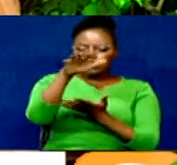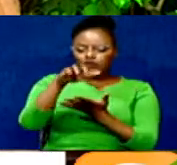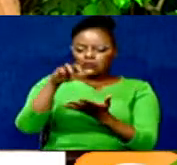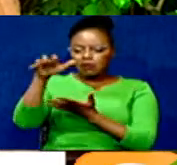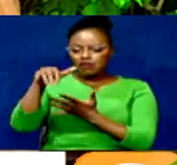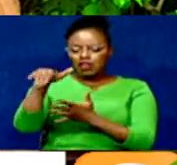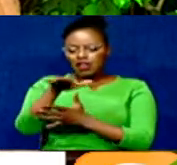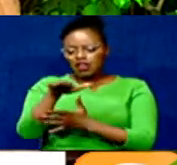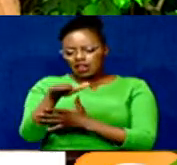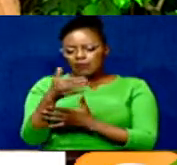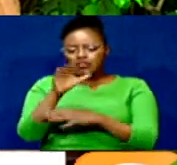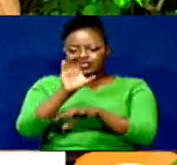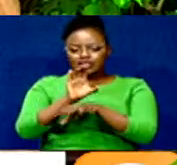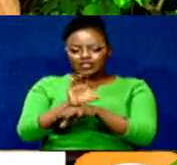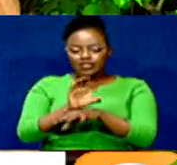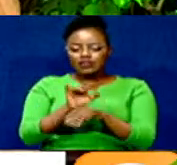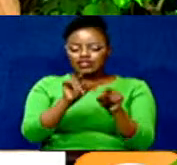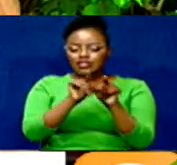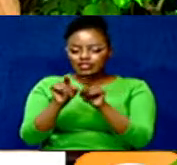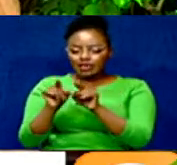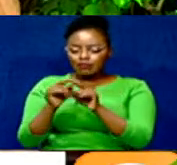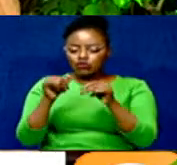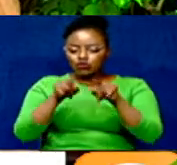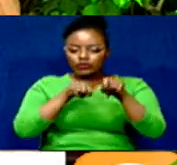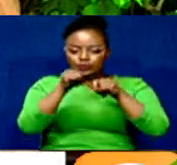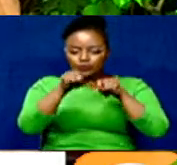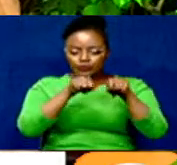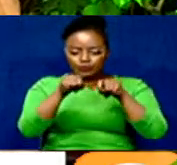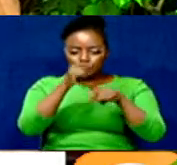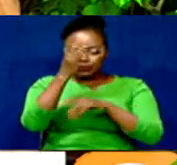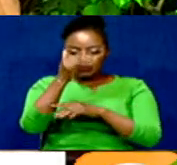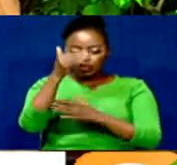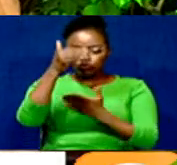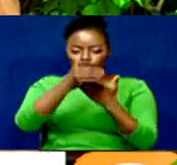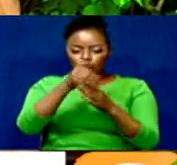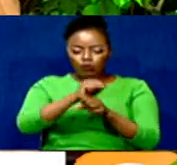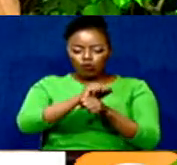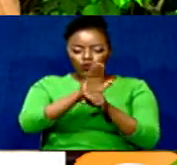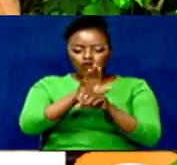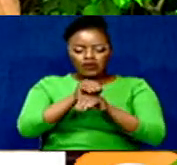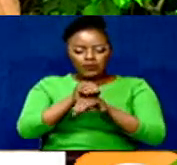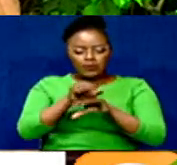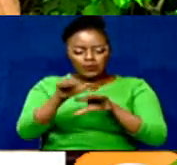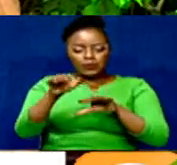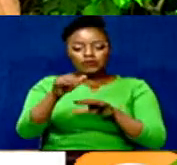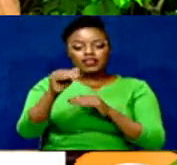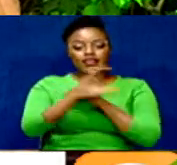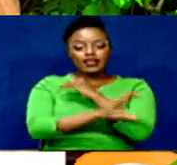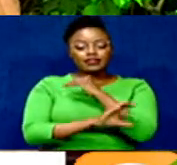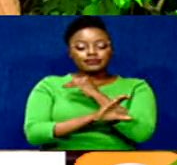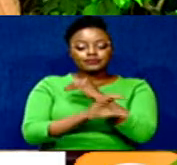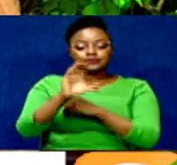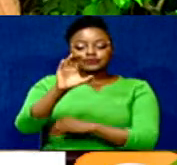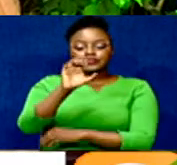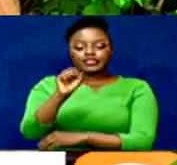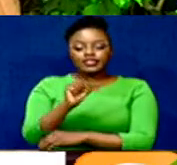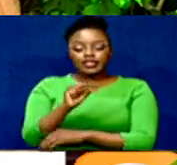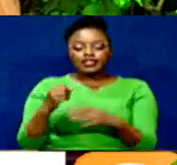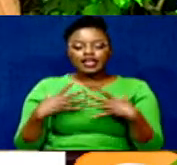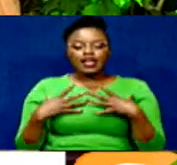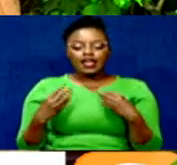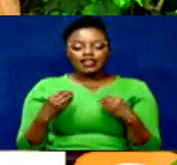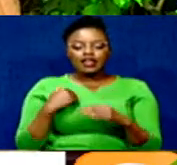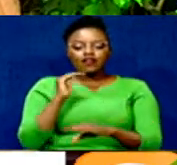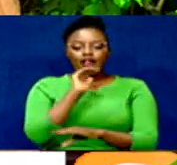and places of worship. This as part of containment measures to curb the spread of COVID-19 in the country. Health Cabinet Secretary Mutahi Kagwe